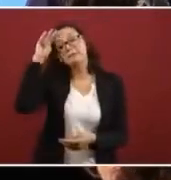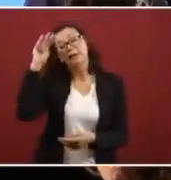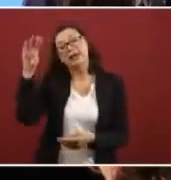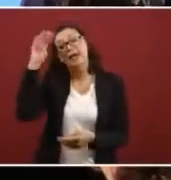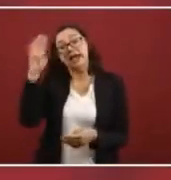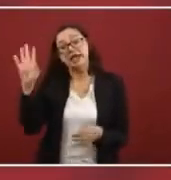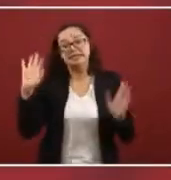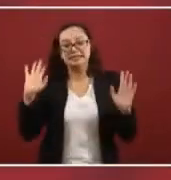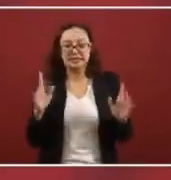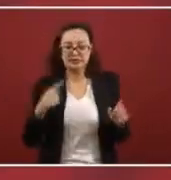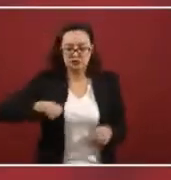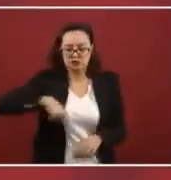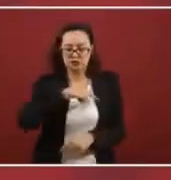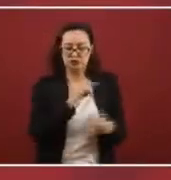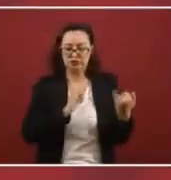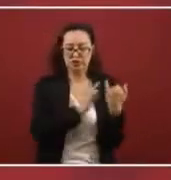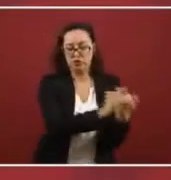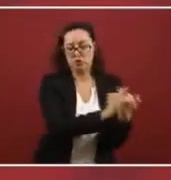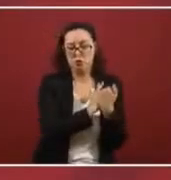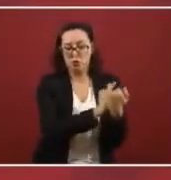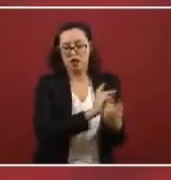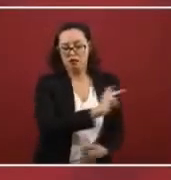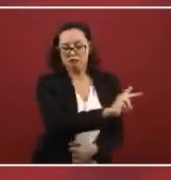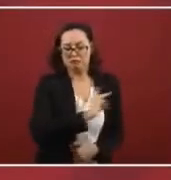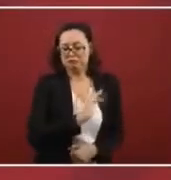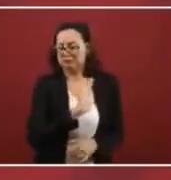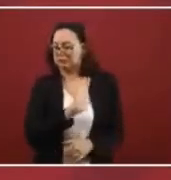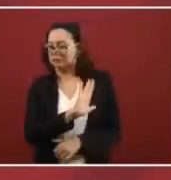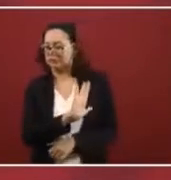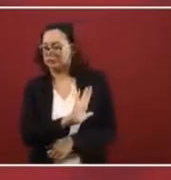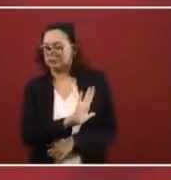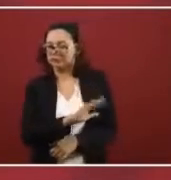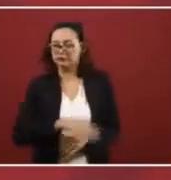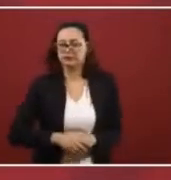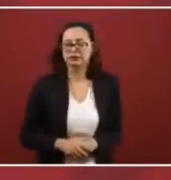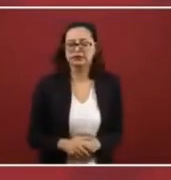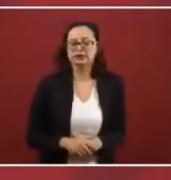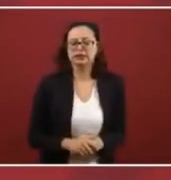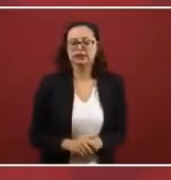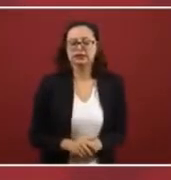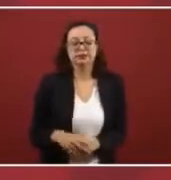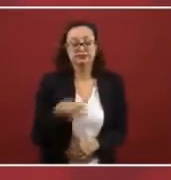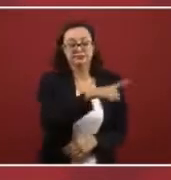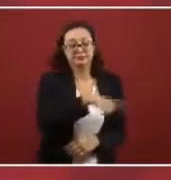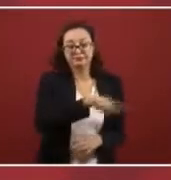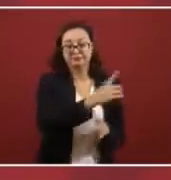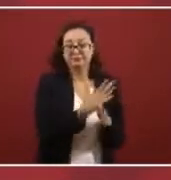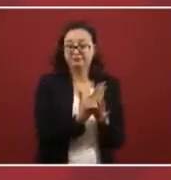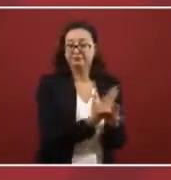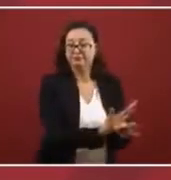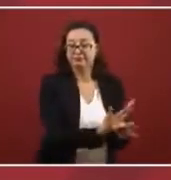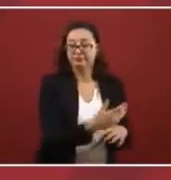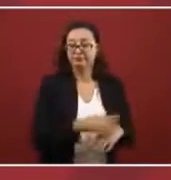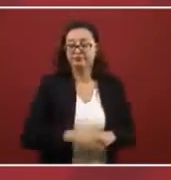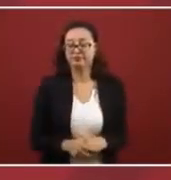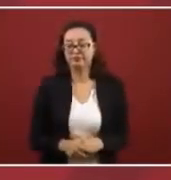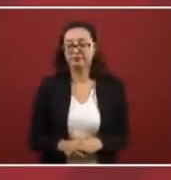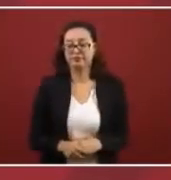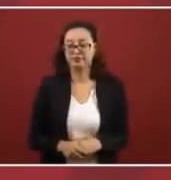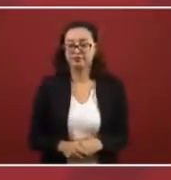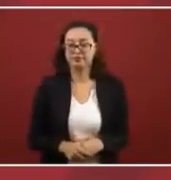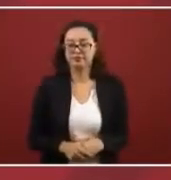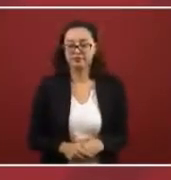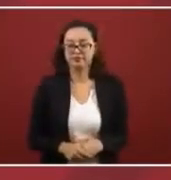that somos como ellos. We are like they. Están diciendo que they no are quiero, saying that I want